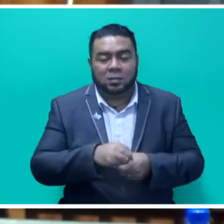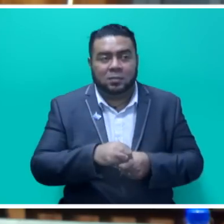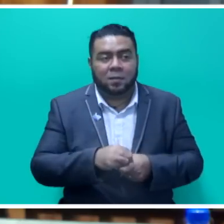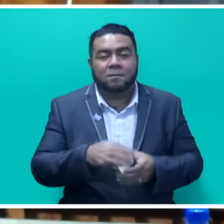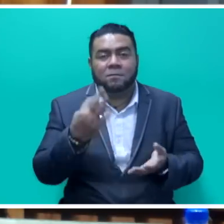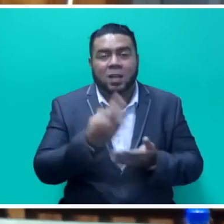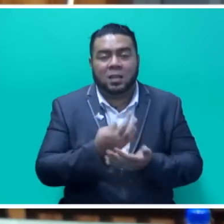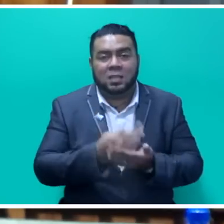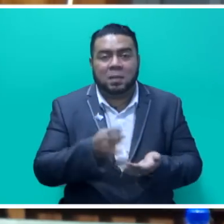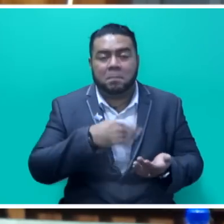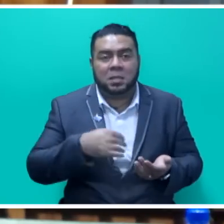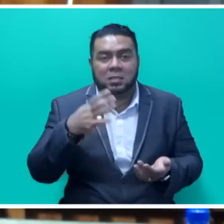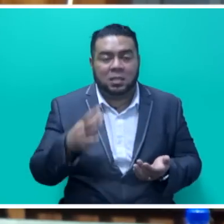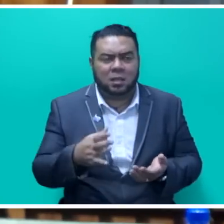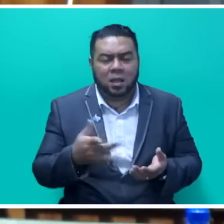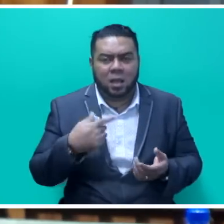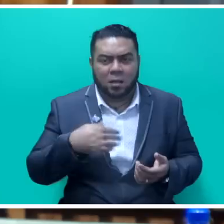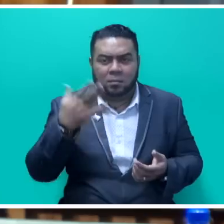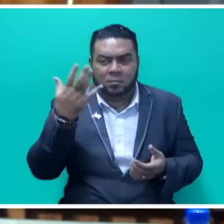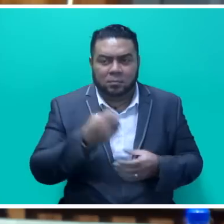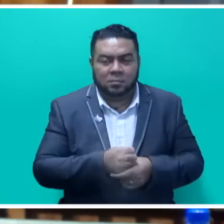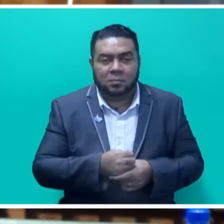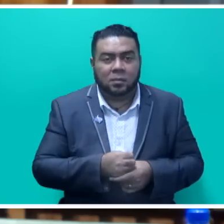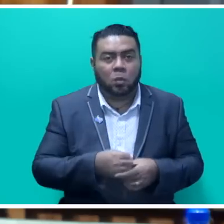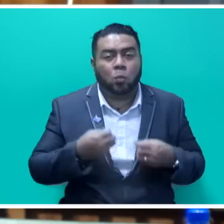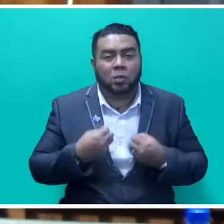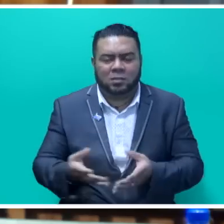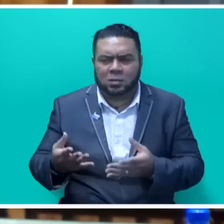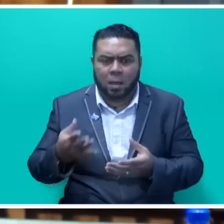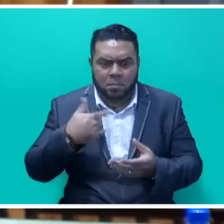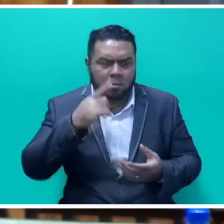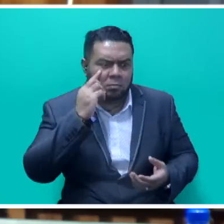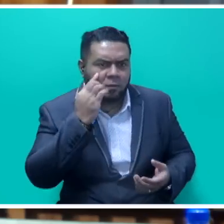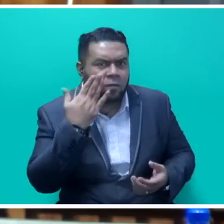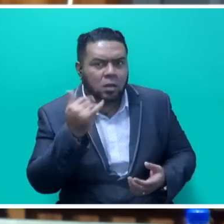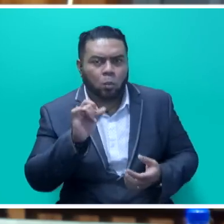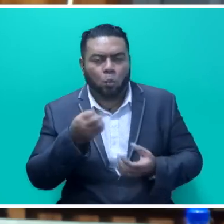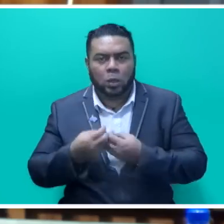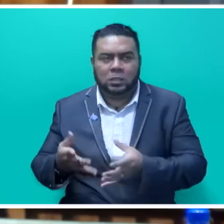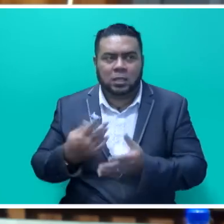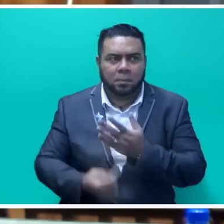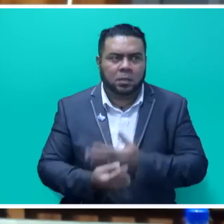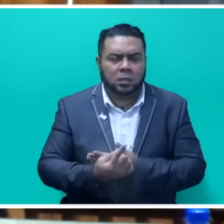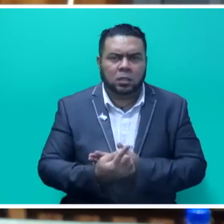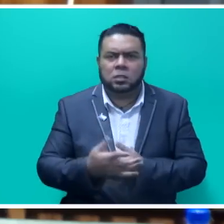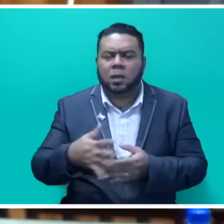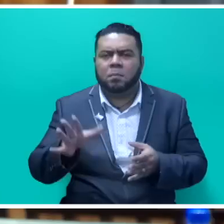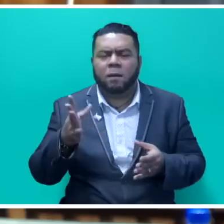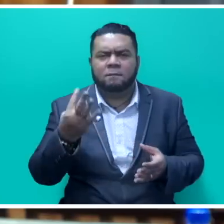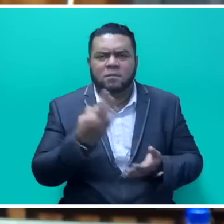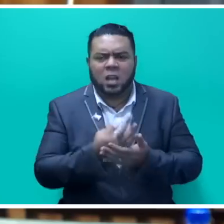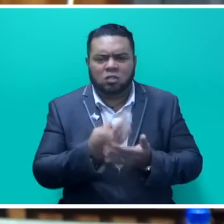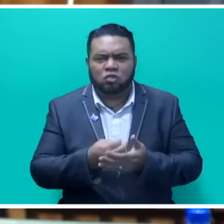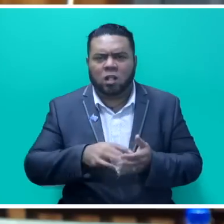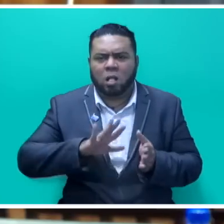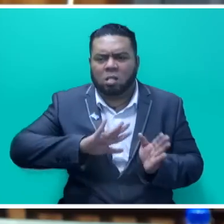minister, I am discovering areas of how wastage was happening, some even bordering on financial negligence, Mr.